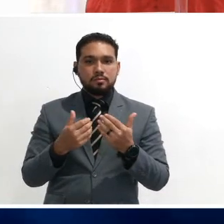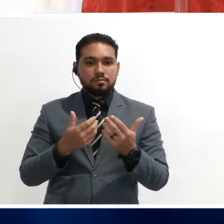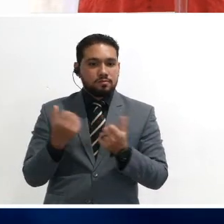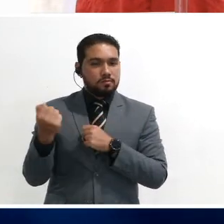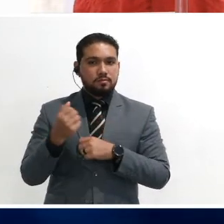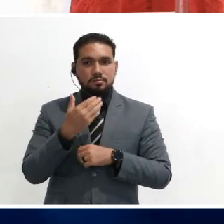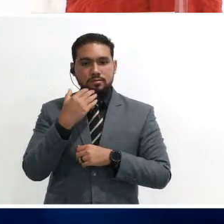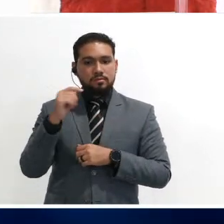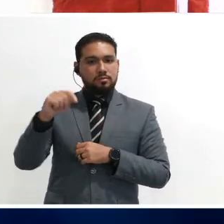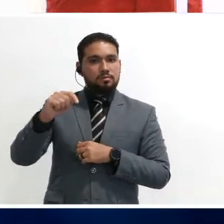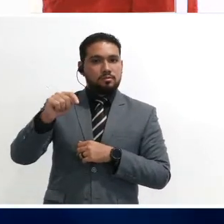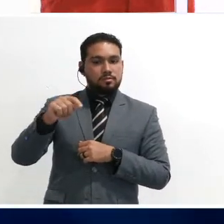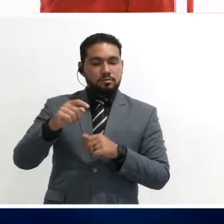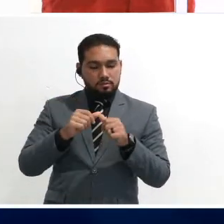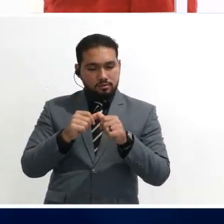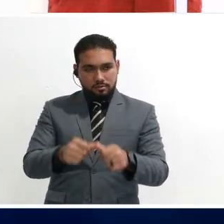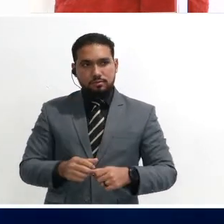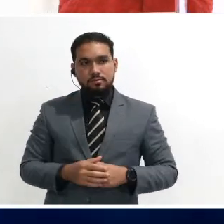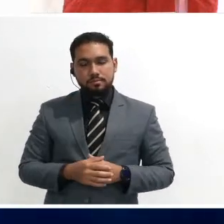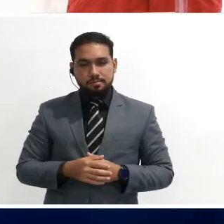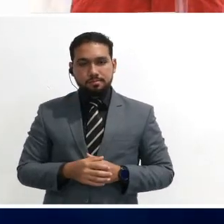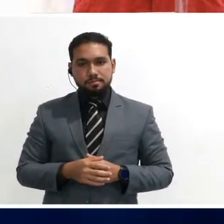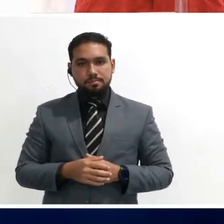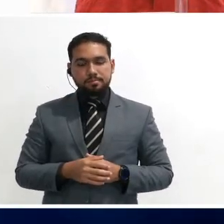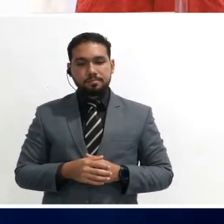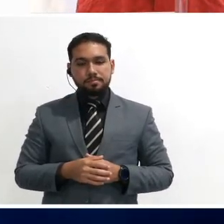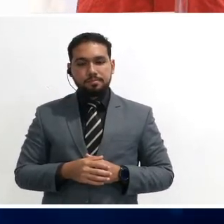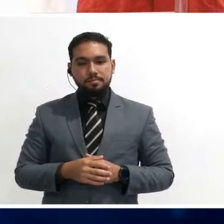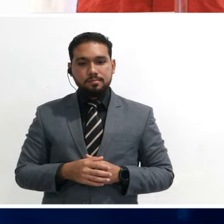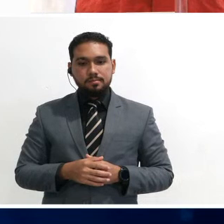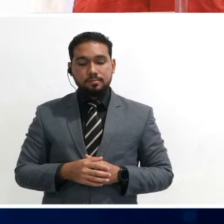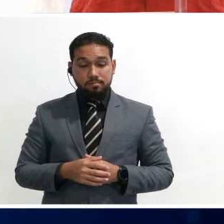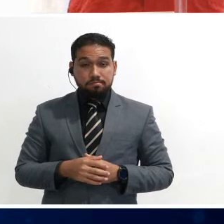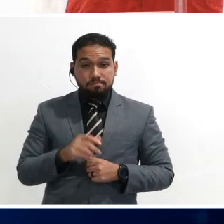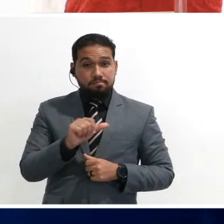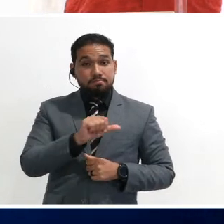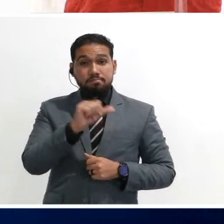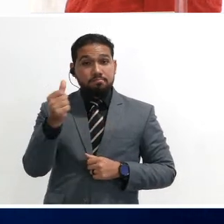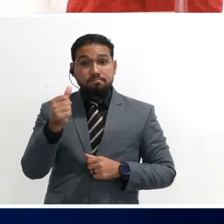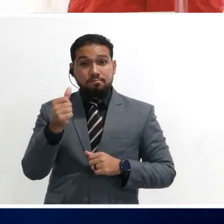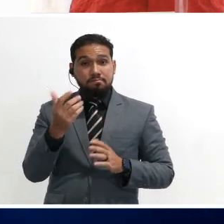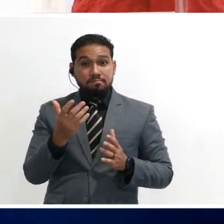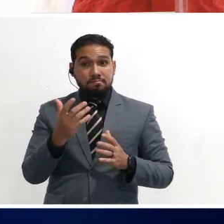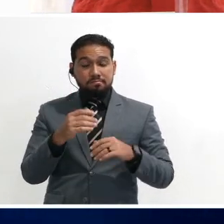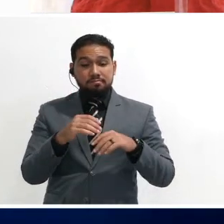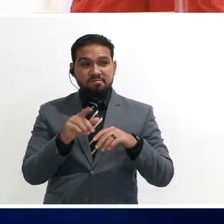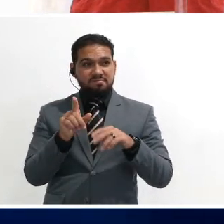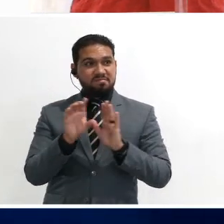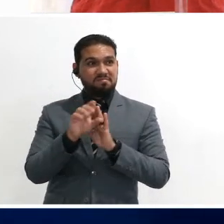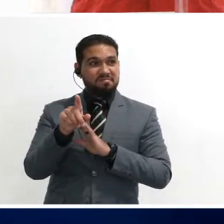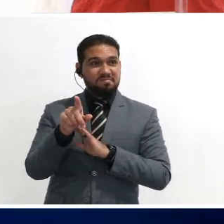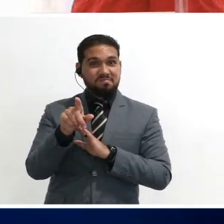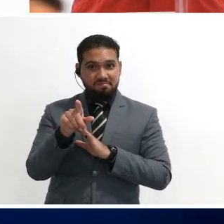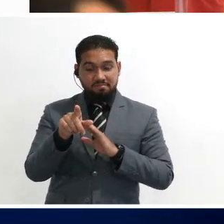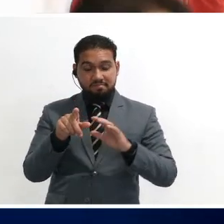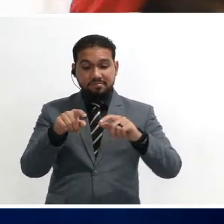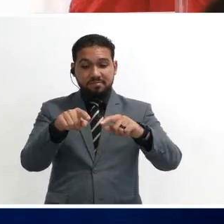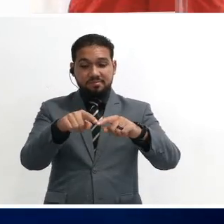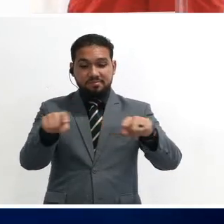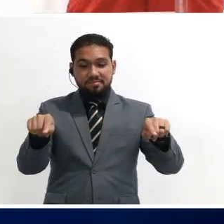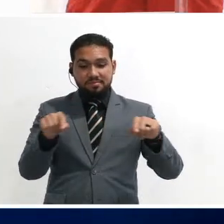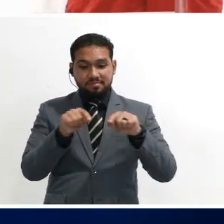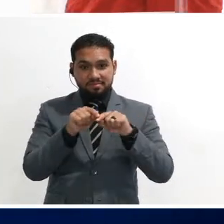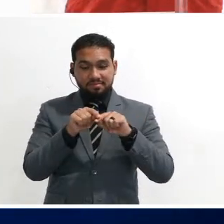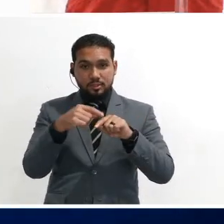Another style of package, advanced package, is something we call package on package. So you don't have to just solder